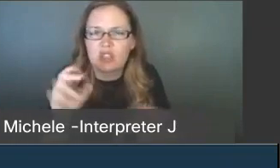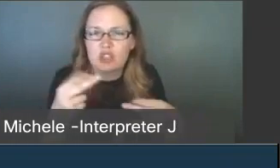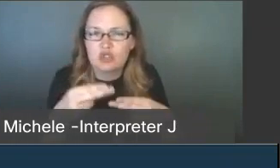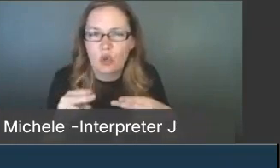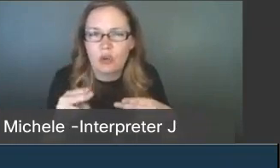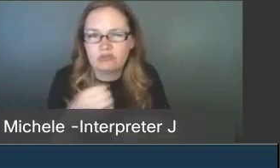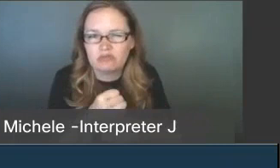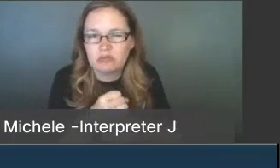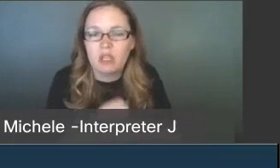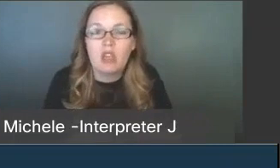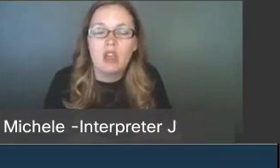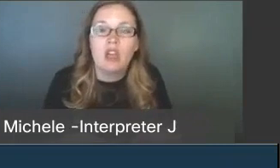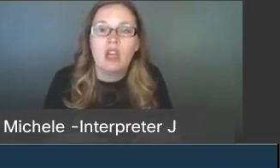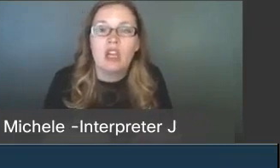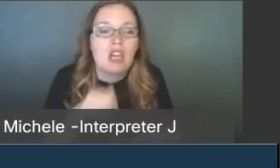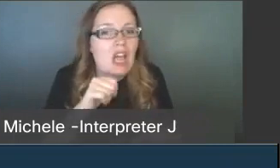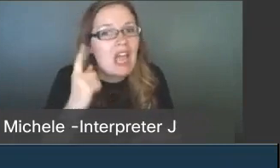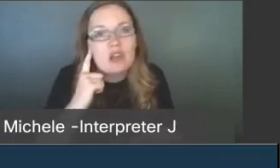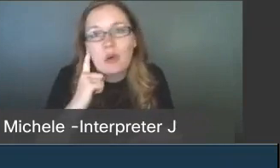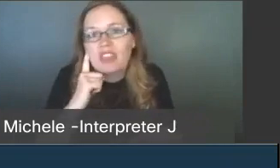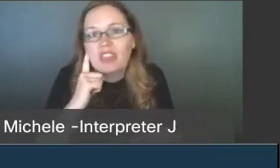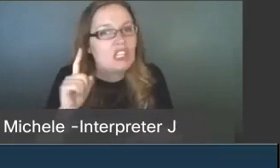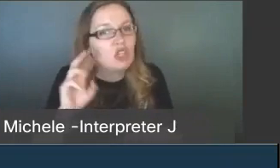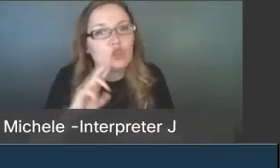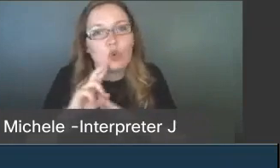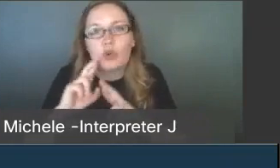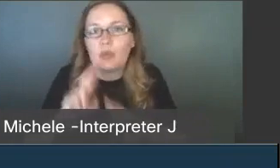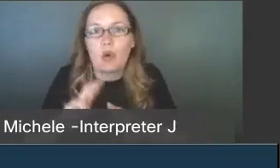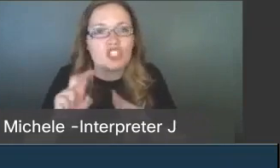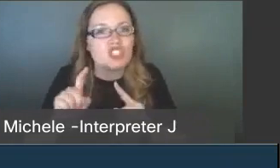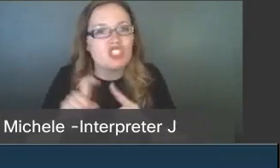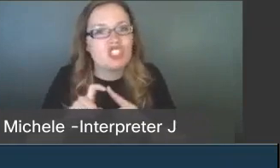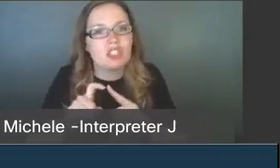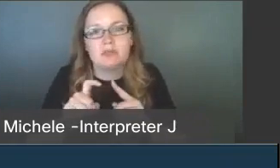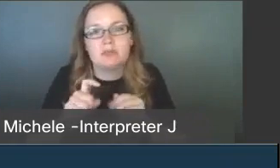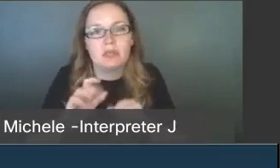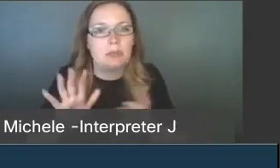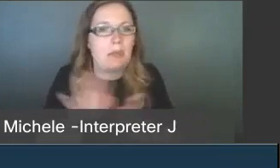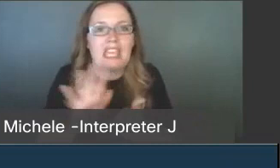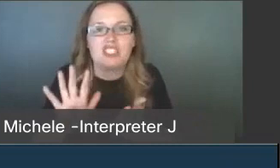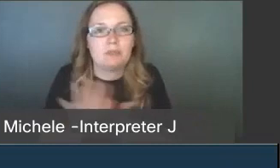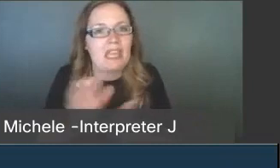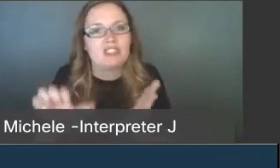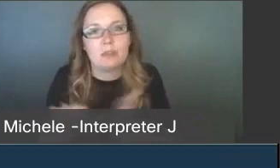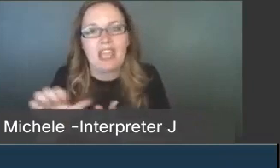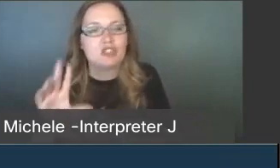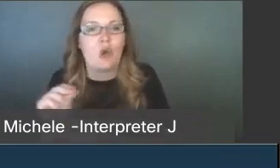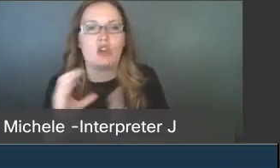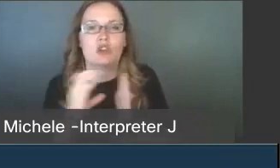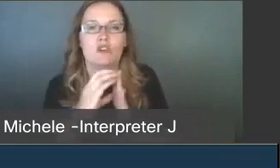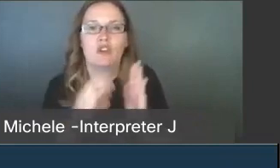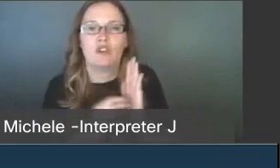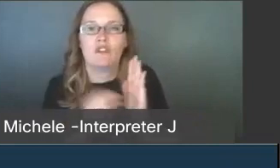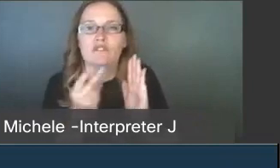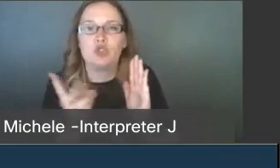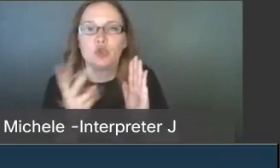have a risk assessment report that is really more than a couple paragraphs. And I think that that's about as much information as somebody is going to